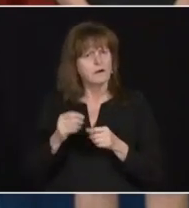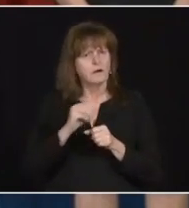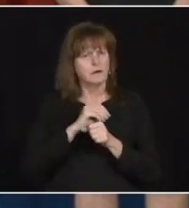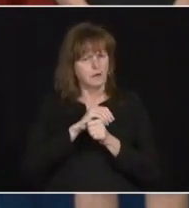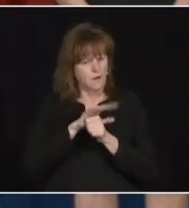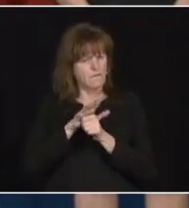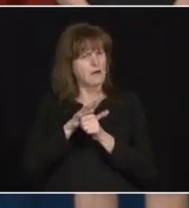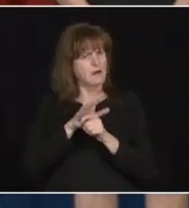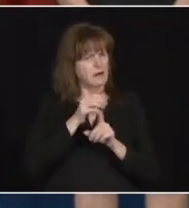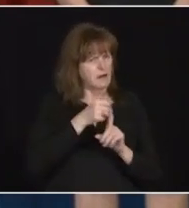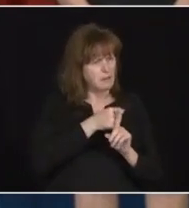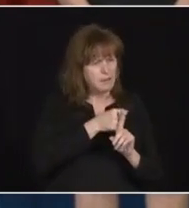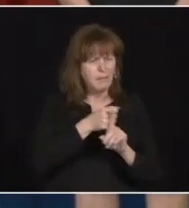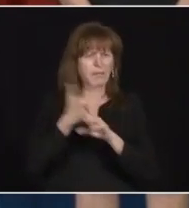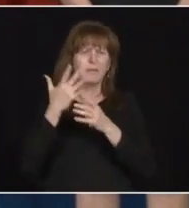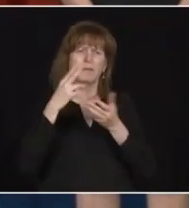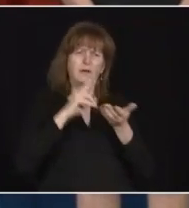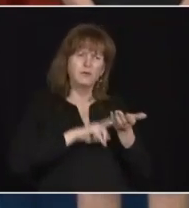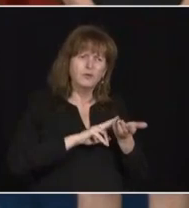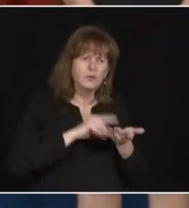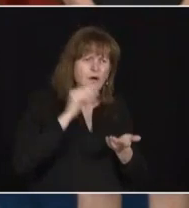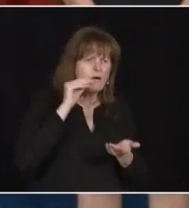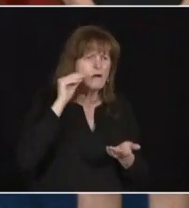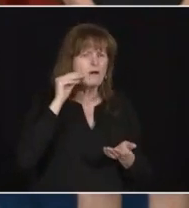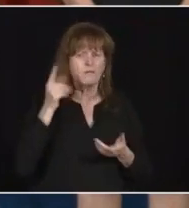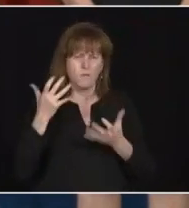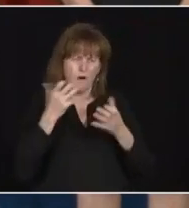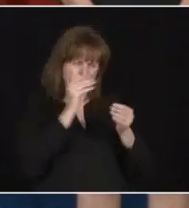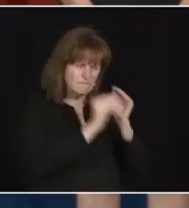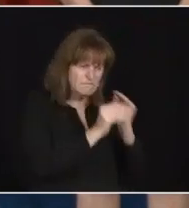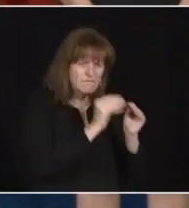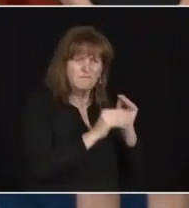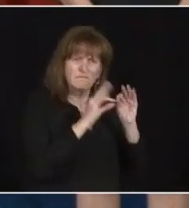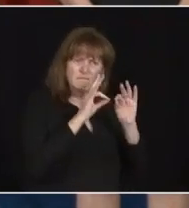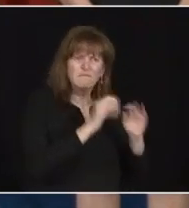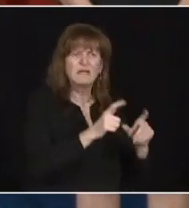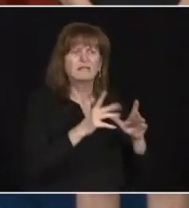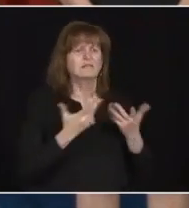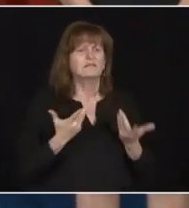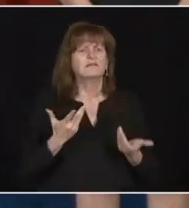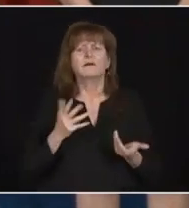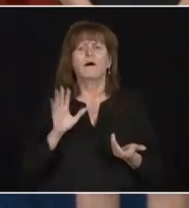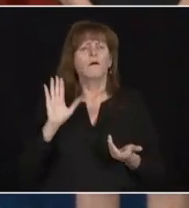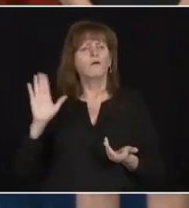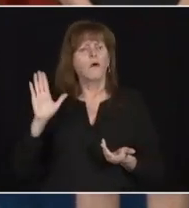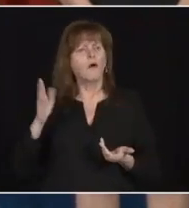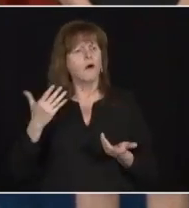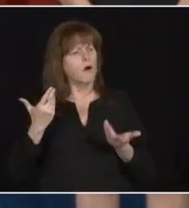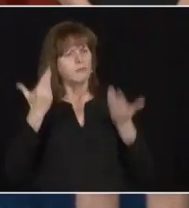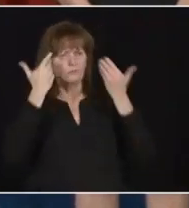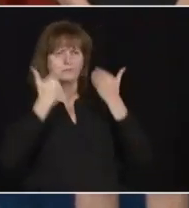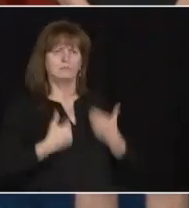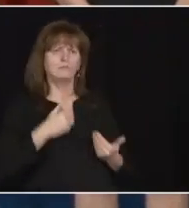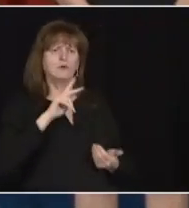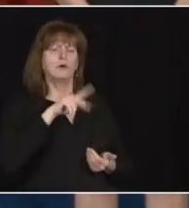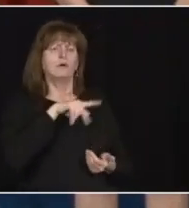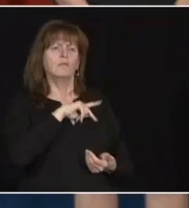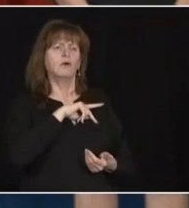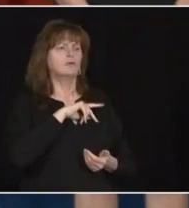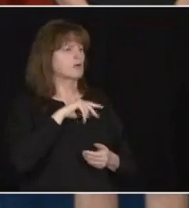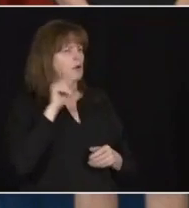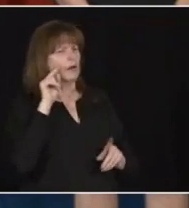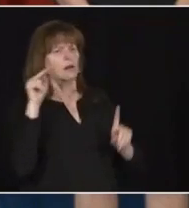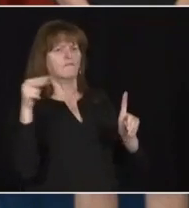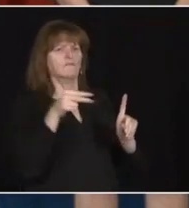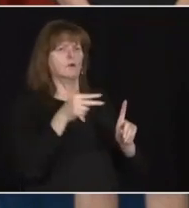homes and how you want to fix it. What's your personal view about the ownership of nursing homes? Given what's